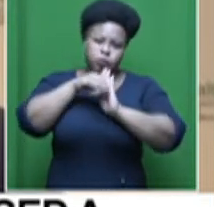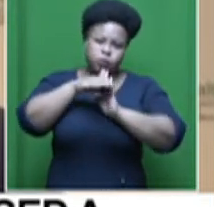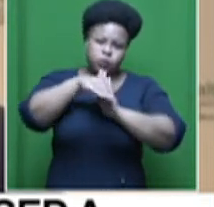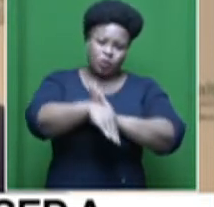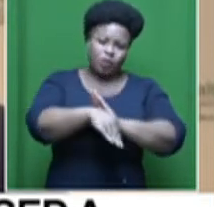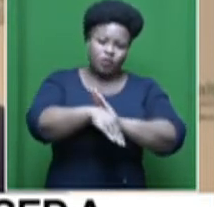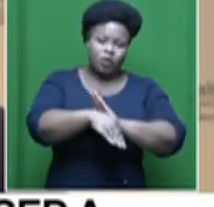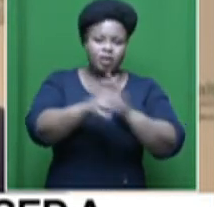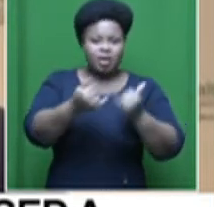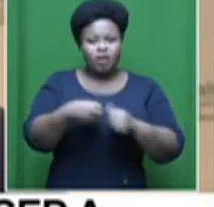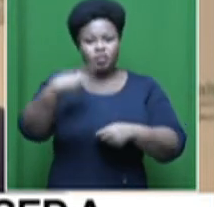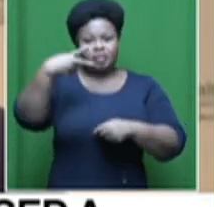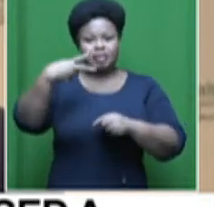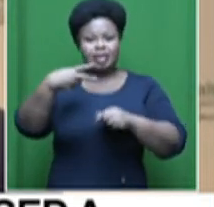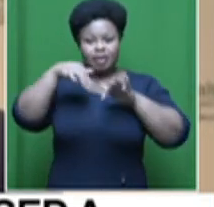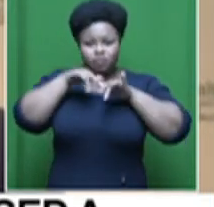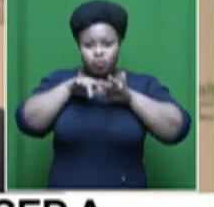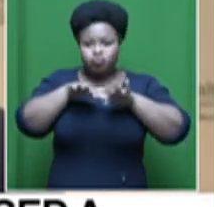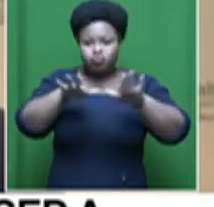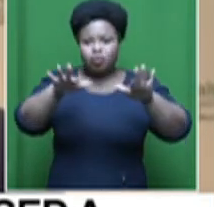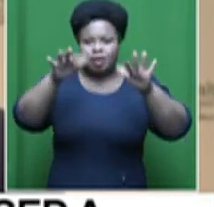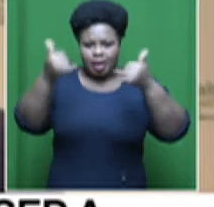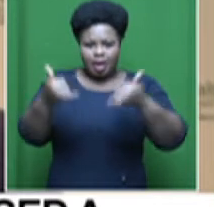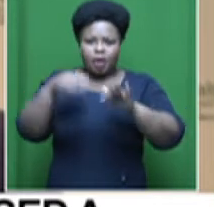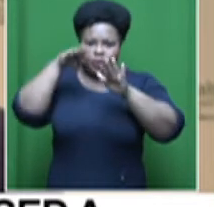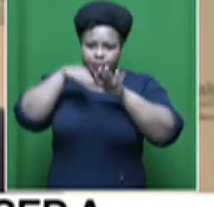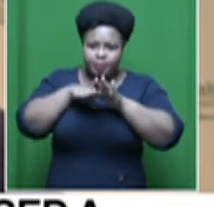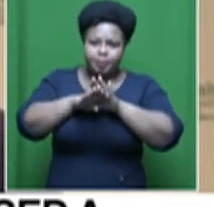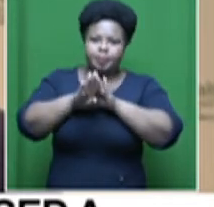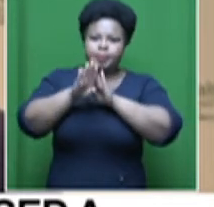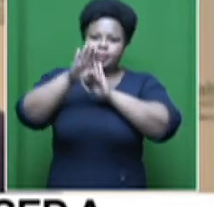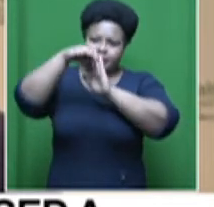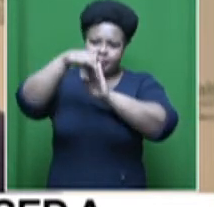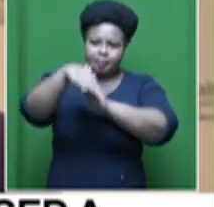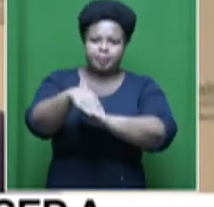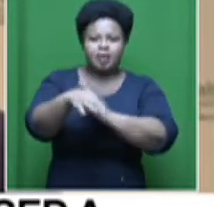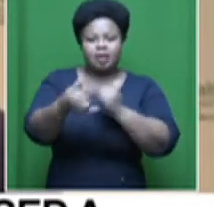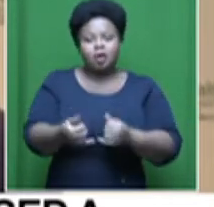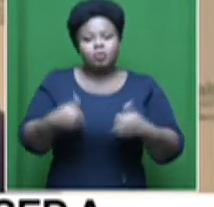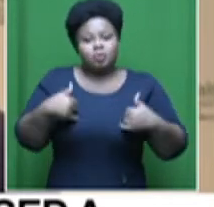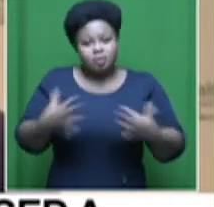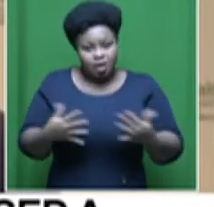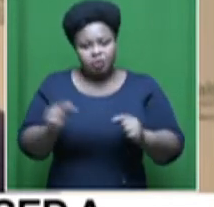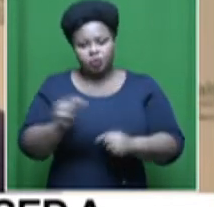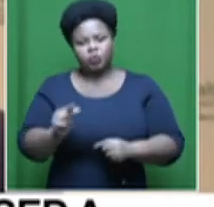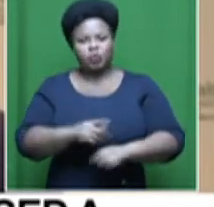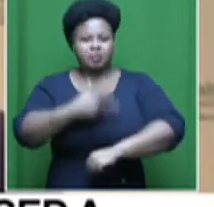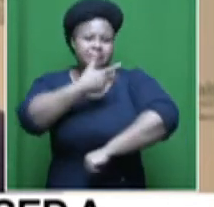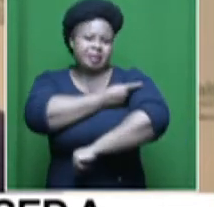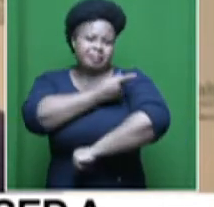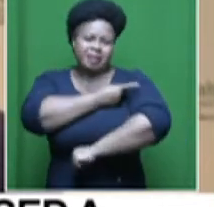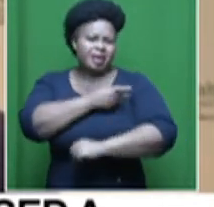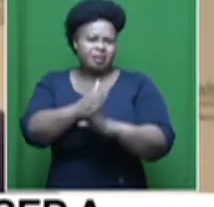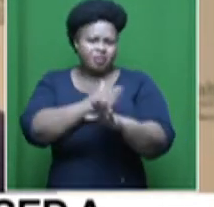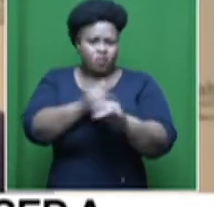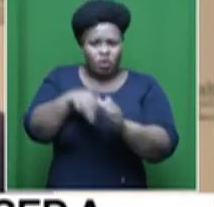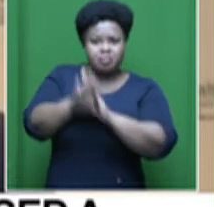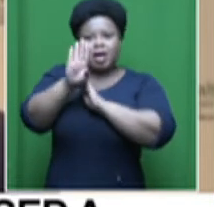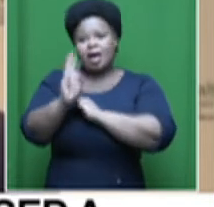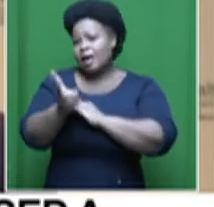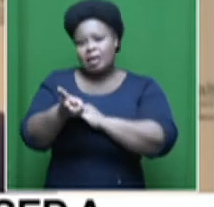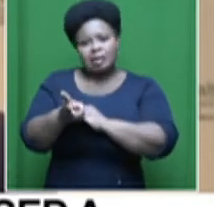second peak, and we want to make sure that we start activity on the vaccination side ahead of any other surge returning. And